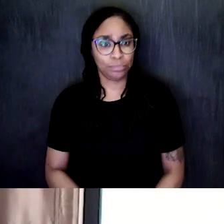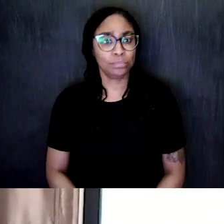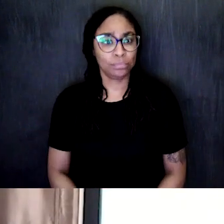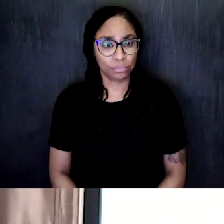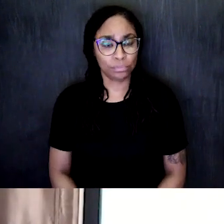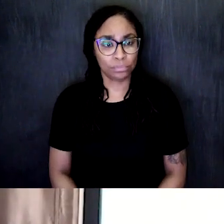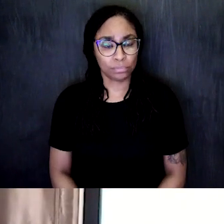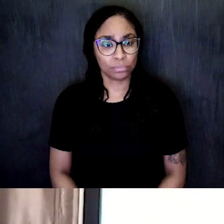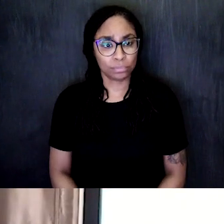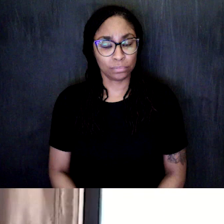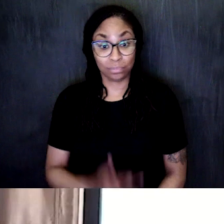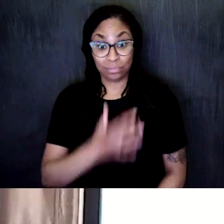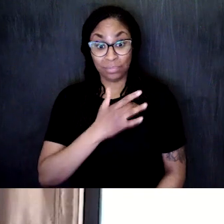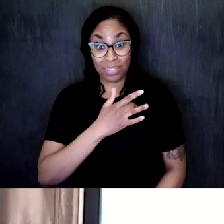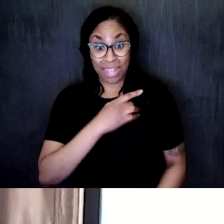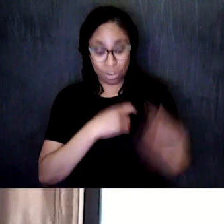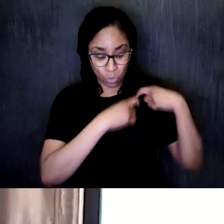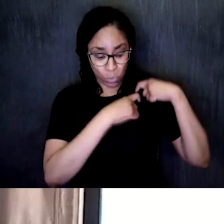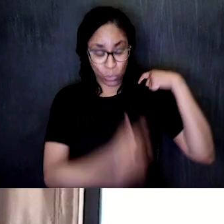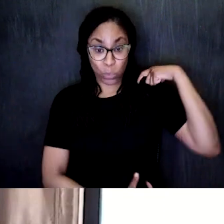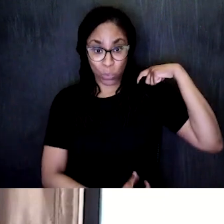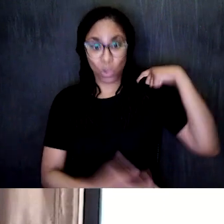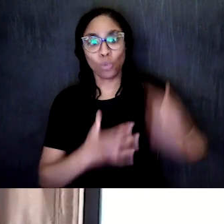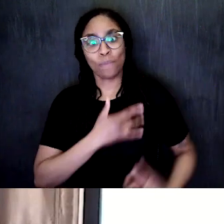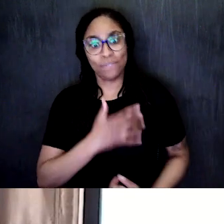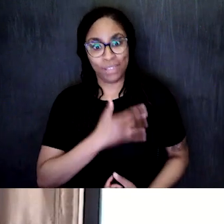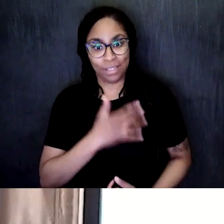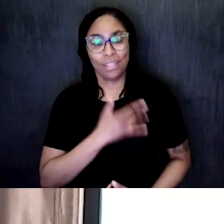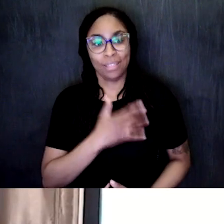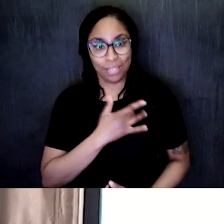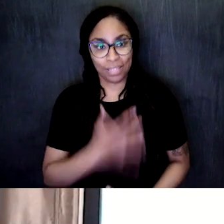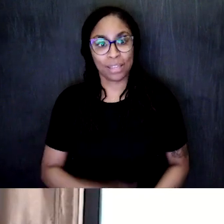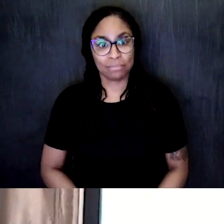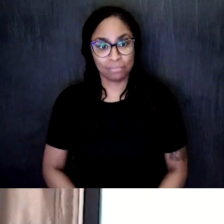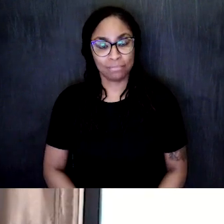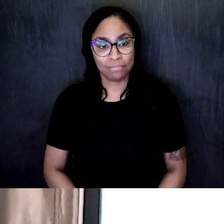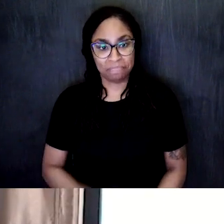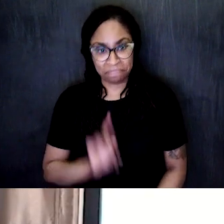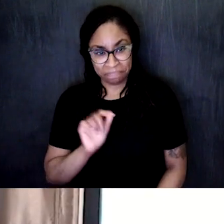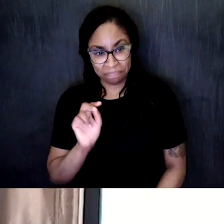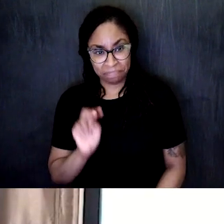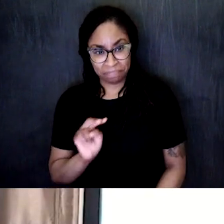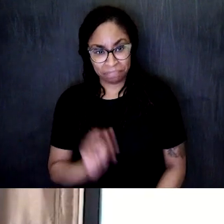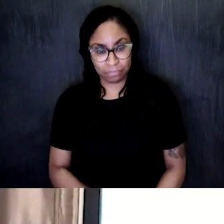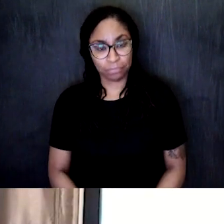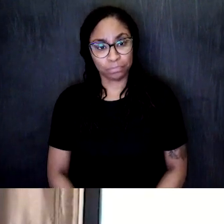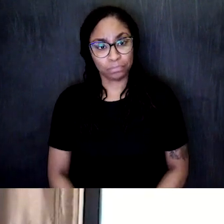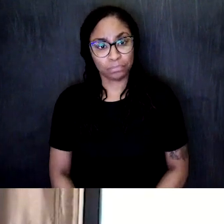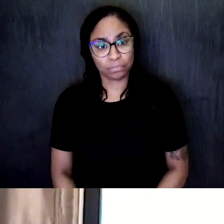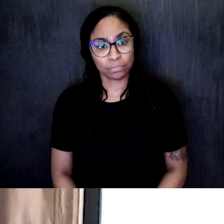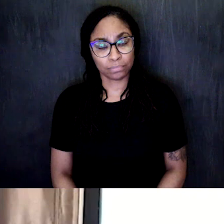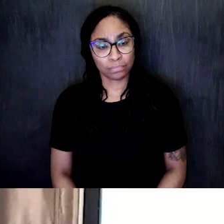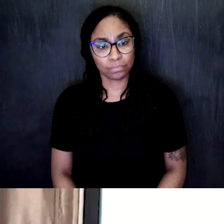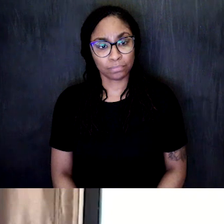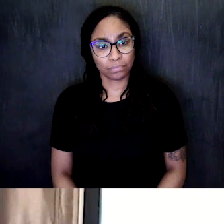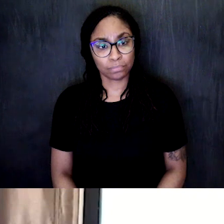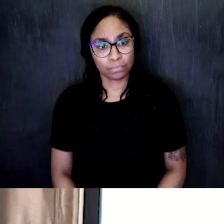and reach. Now you'll feel that strap, hopefully. Reach up and over, a little side angle.